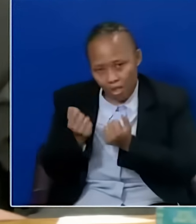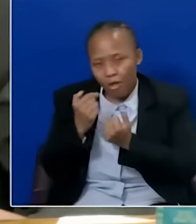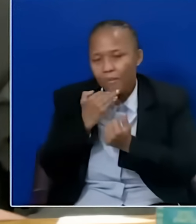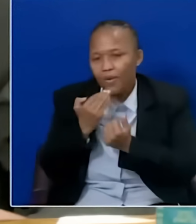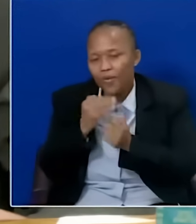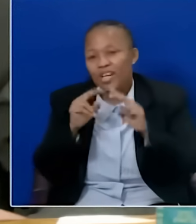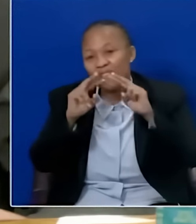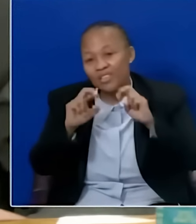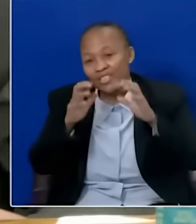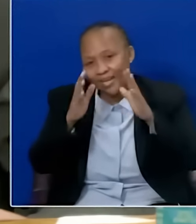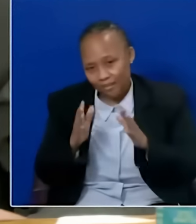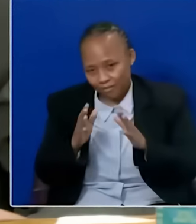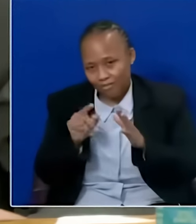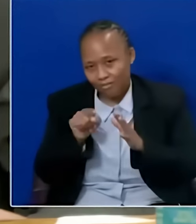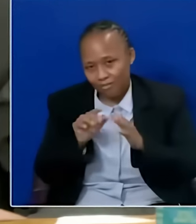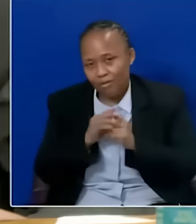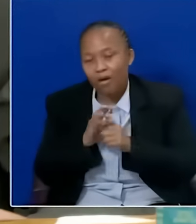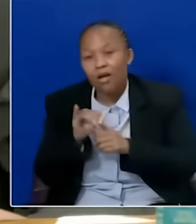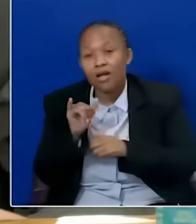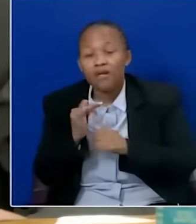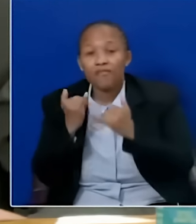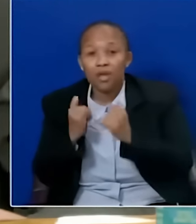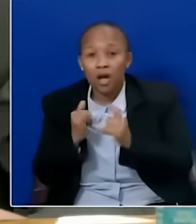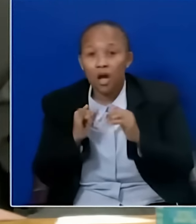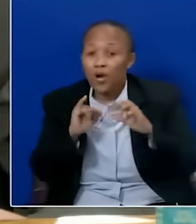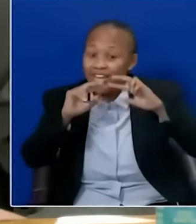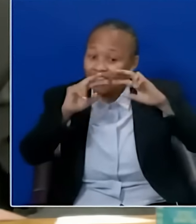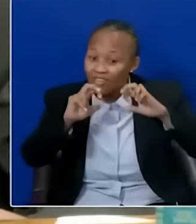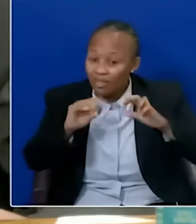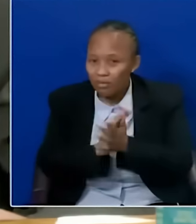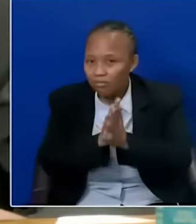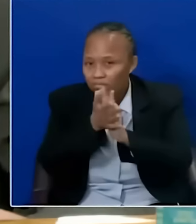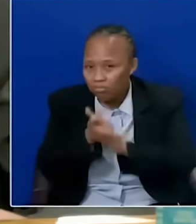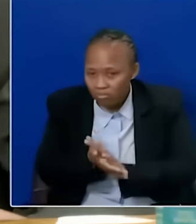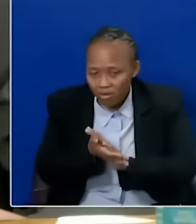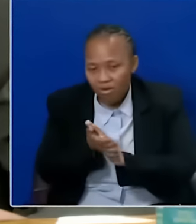going to sabotage the investigation or the prosecution this way,